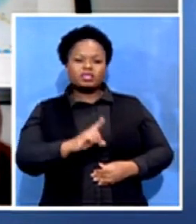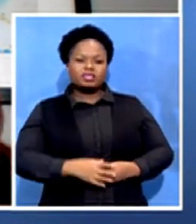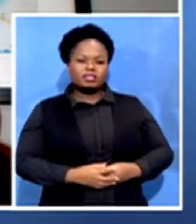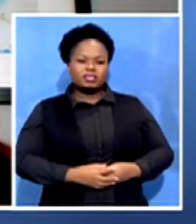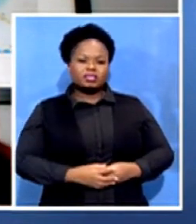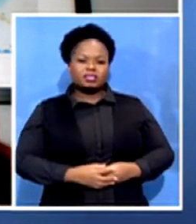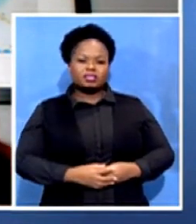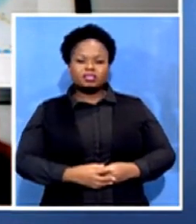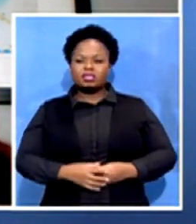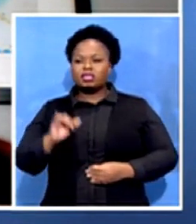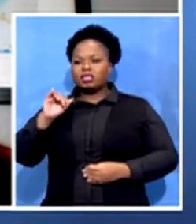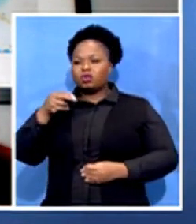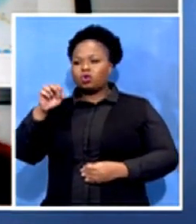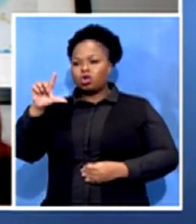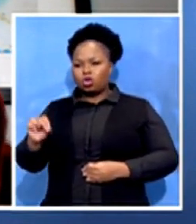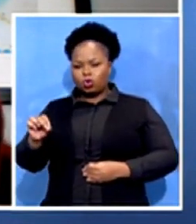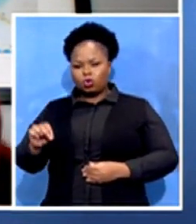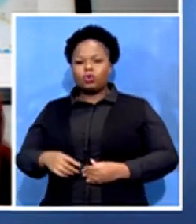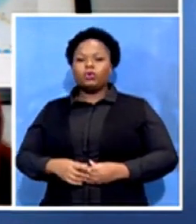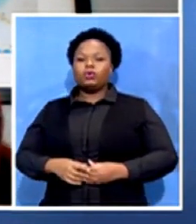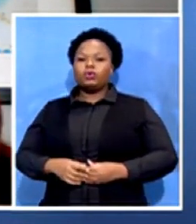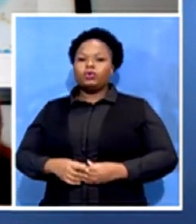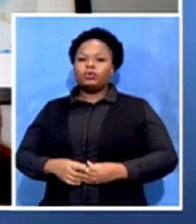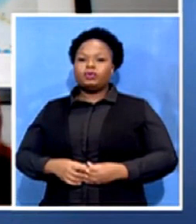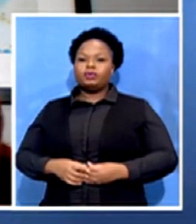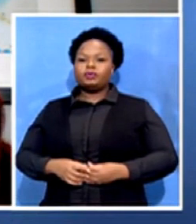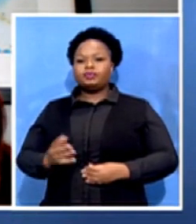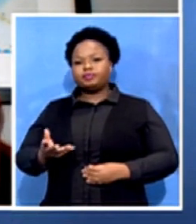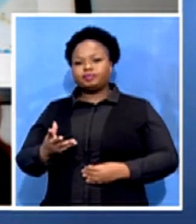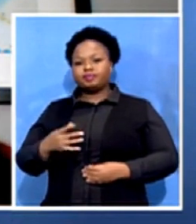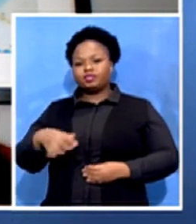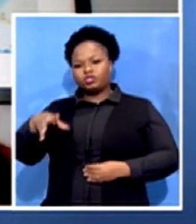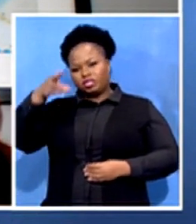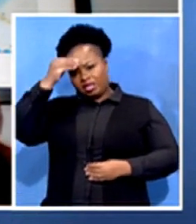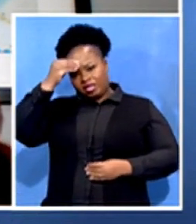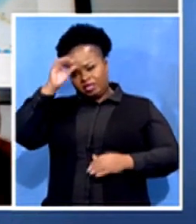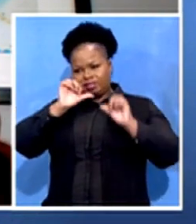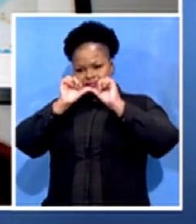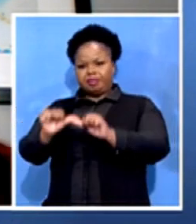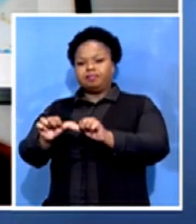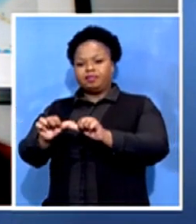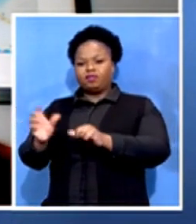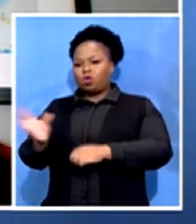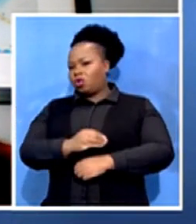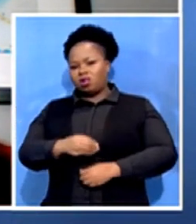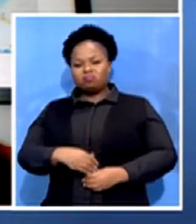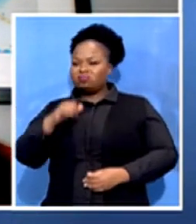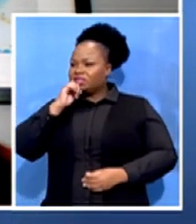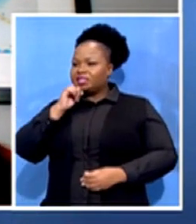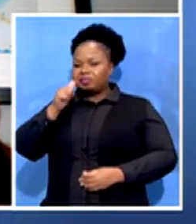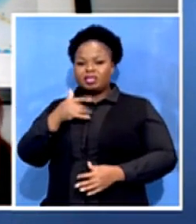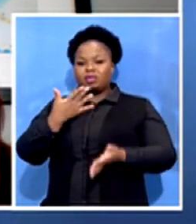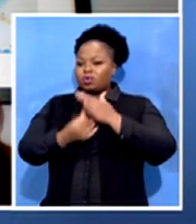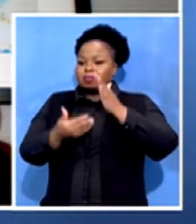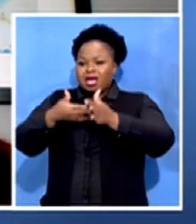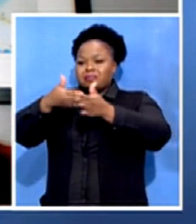Ikholo is learning that's going to continue for everyone. No matter what's going to come our way, we are going to ensure, just remember, we're